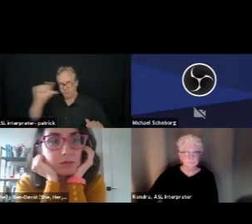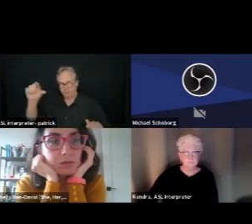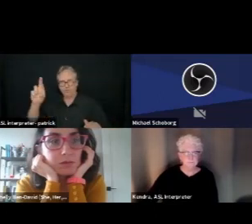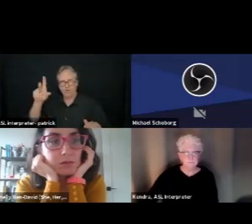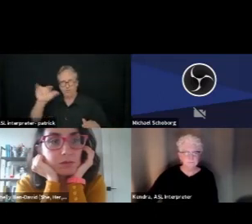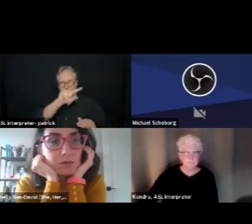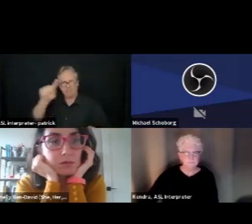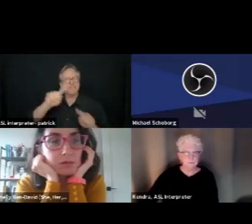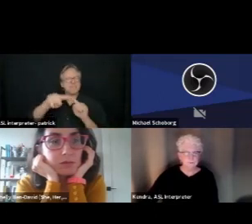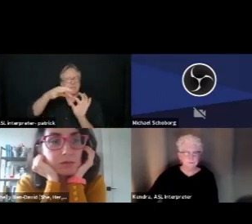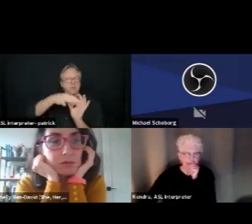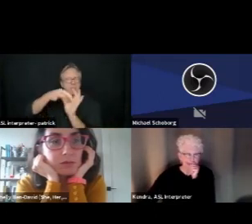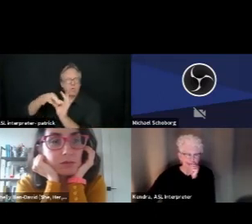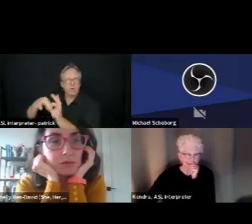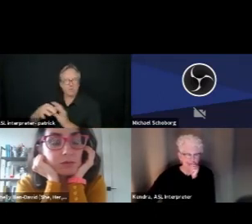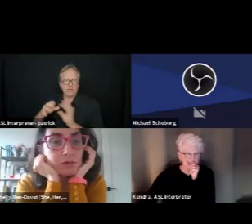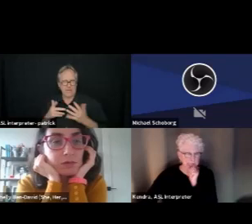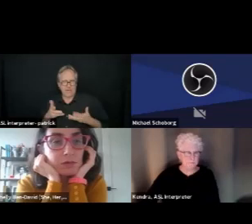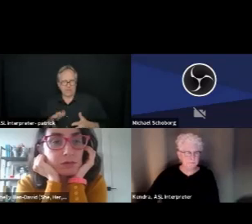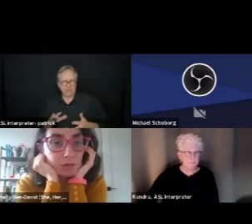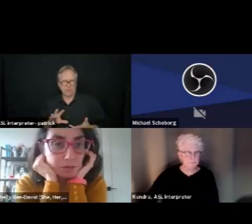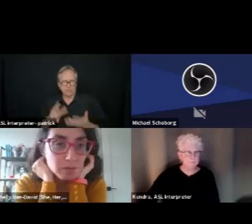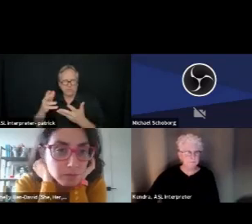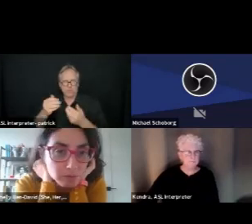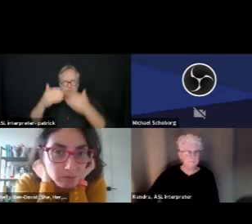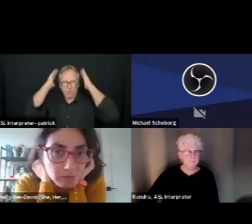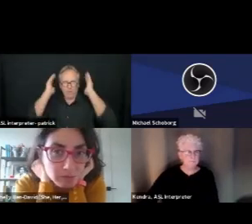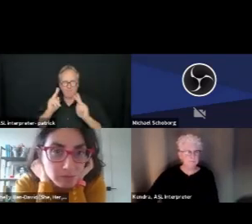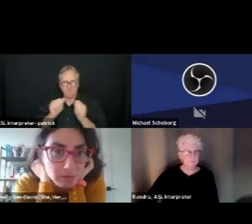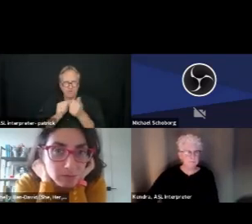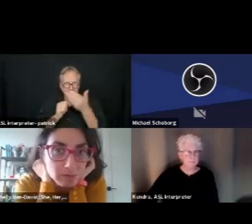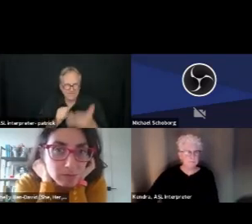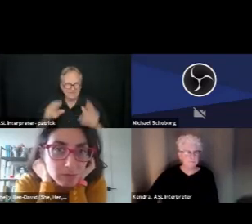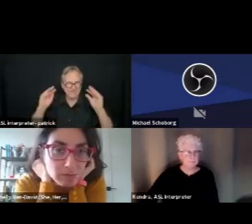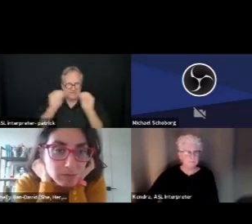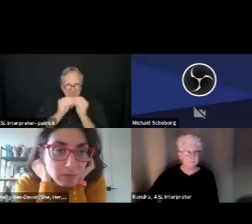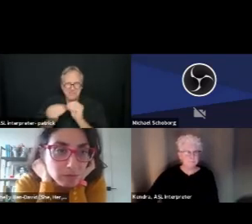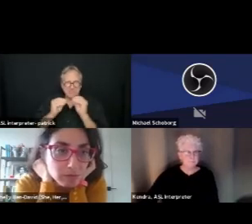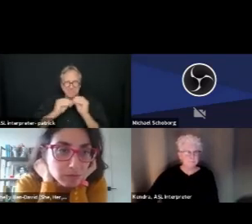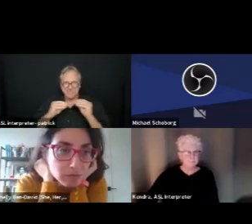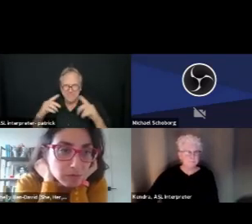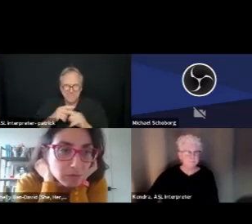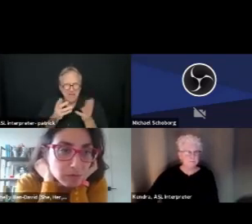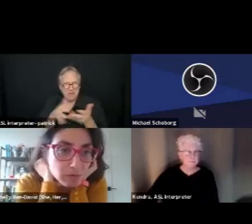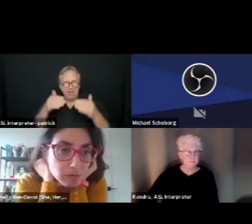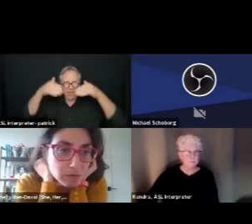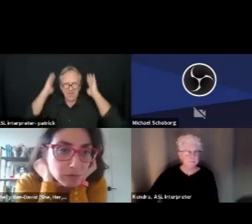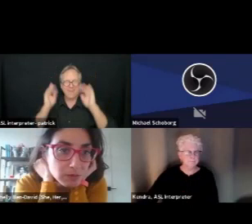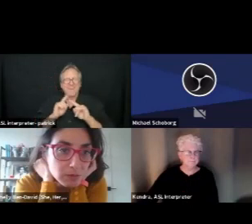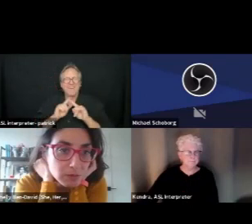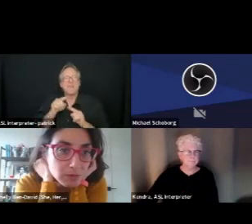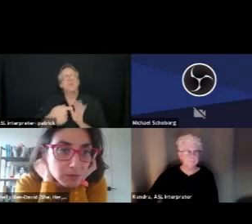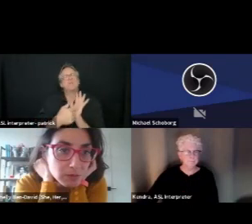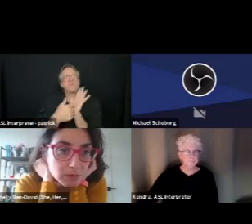significant correlations. I don't want to confuse or overwhelm everyone with like all kinds of numbers. But I just wanted